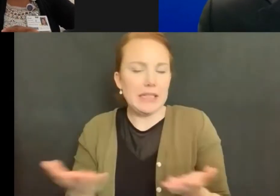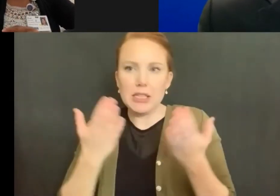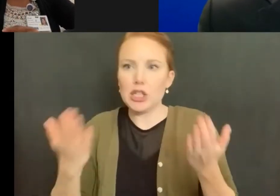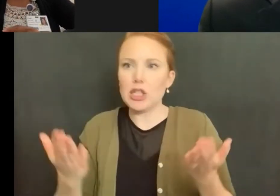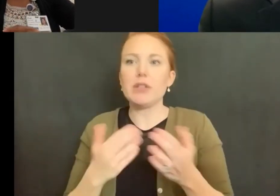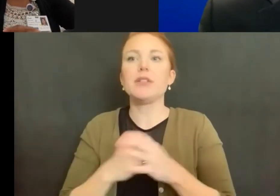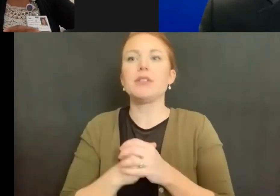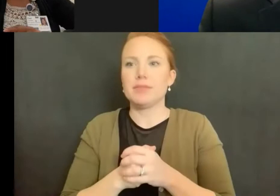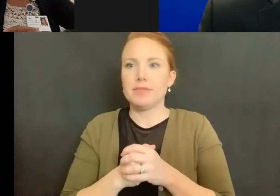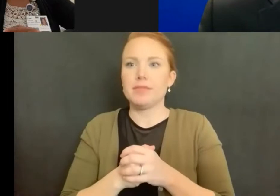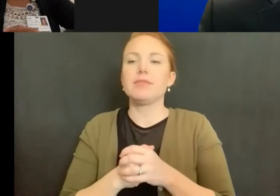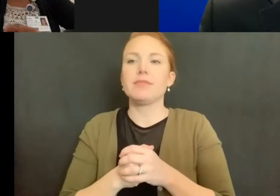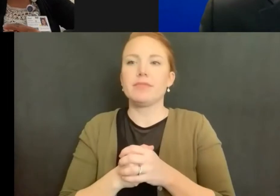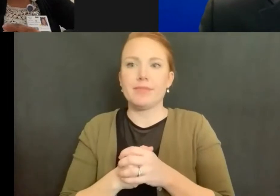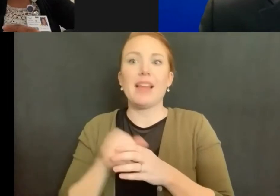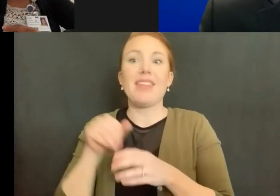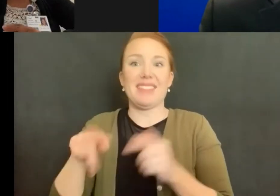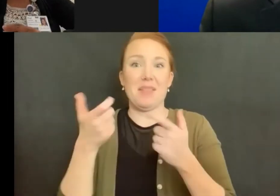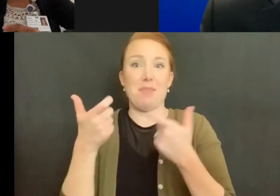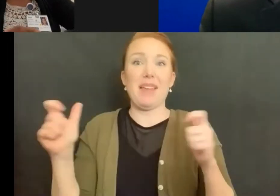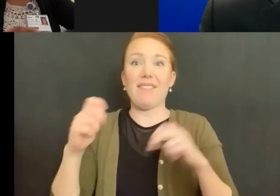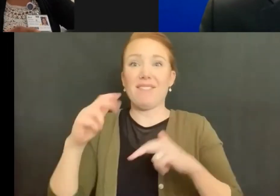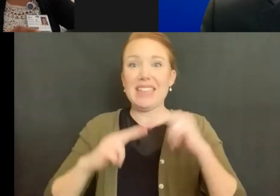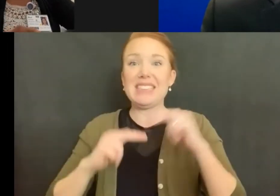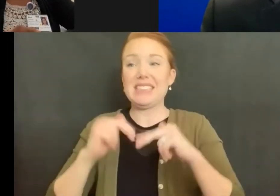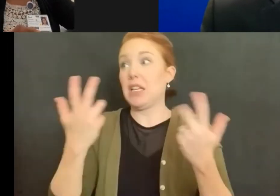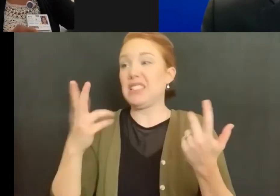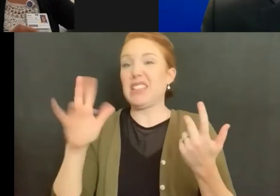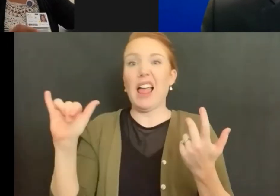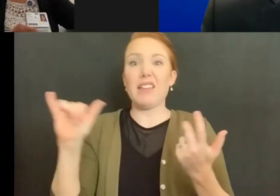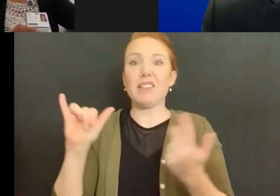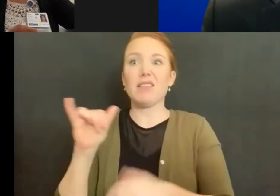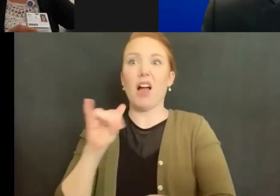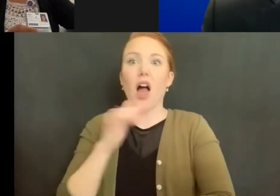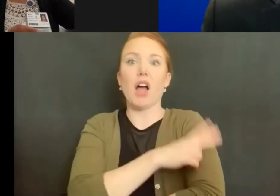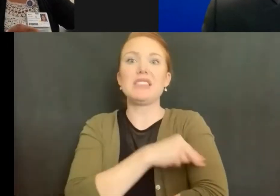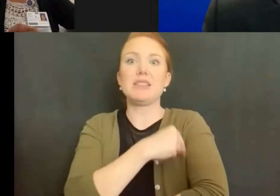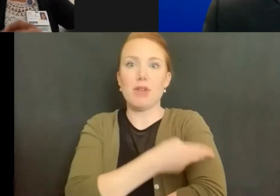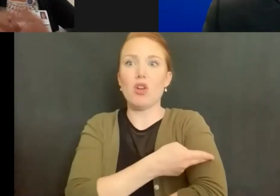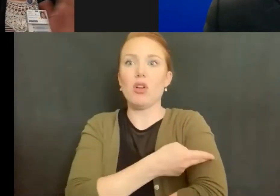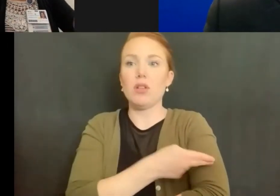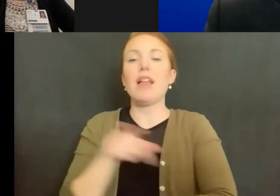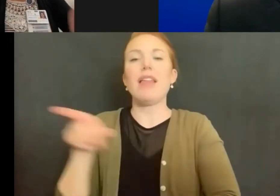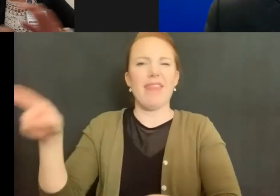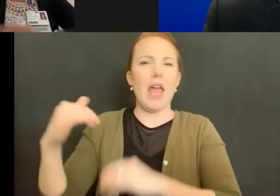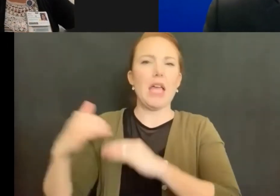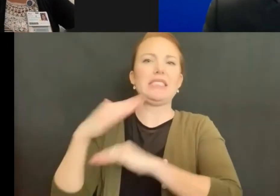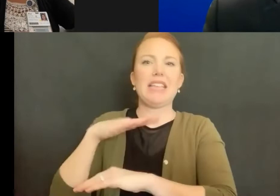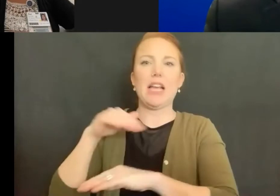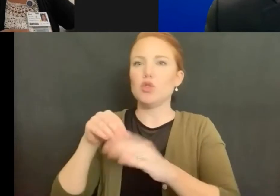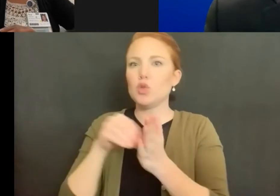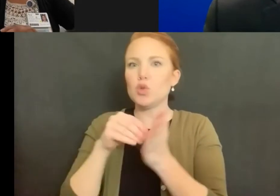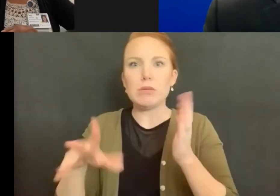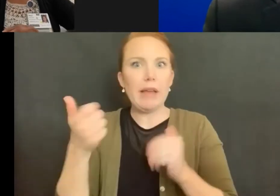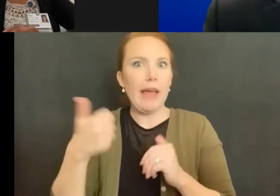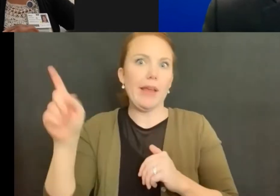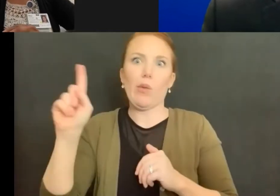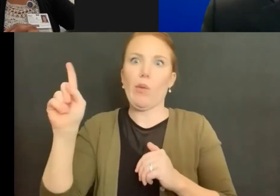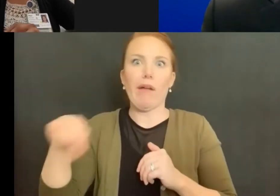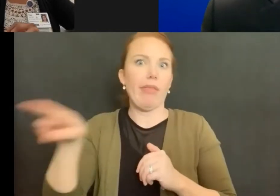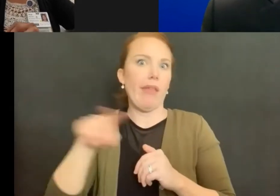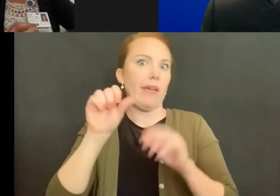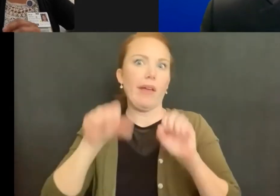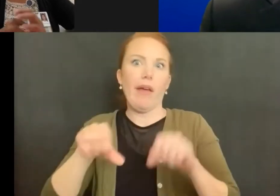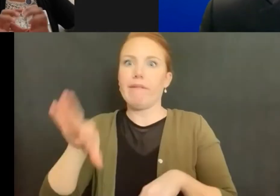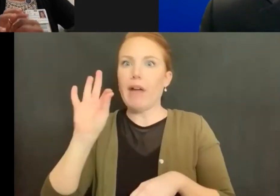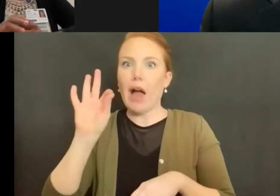big facility. It's like a 12 hospitals, and they send student to anywhere, wherever they can accommodate. So,